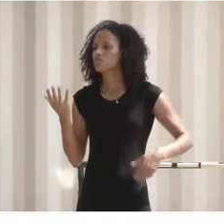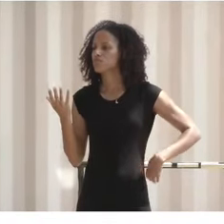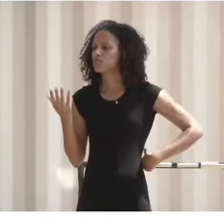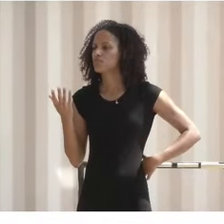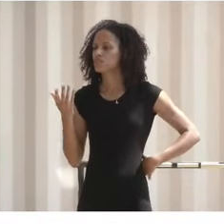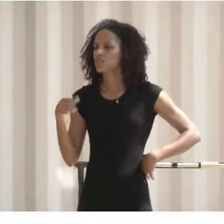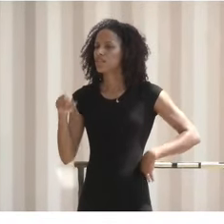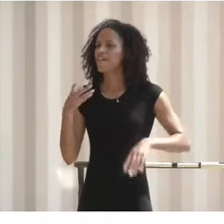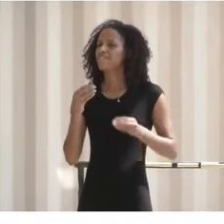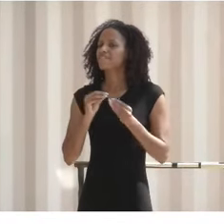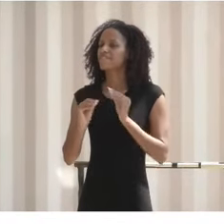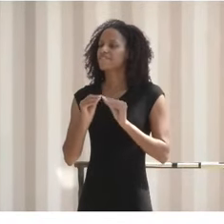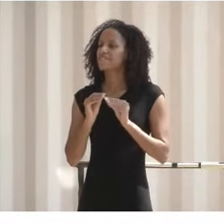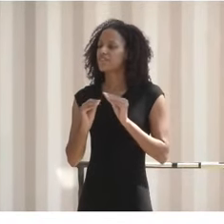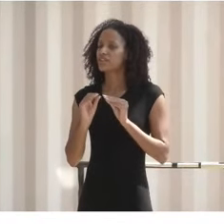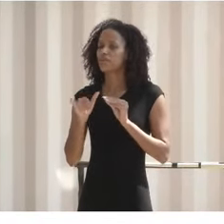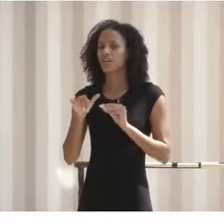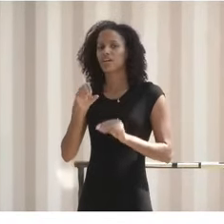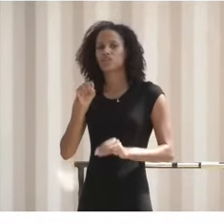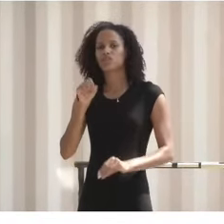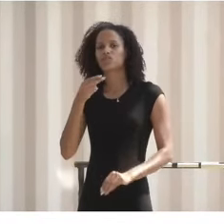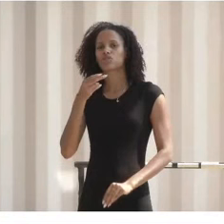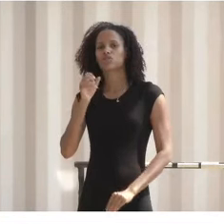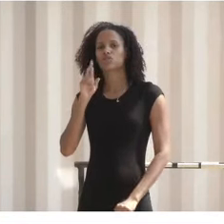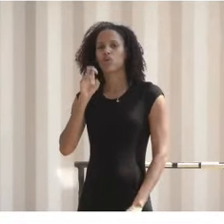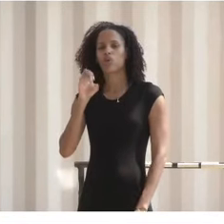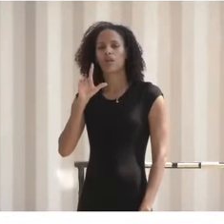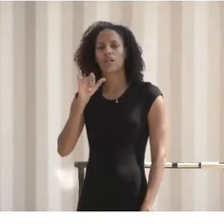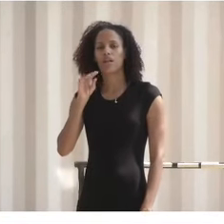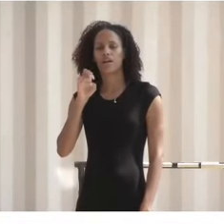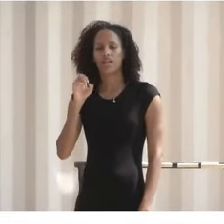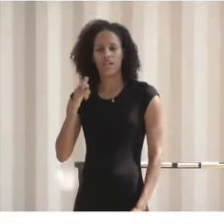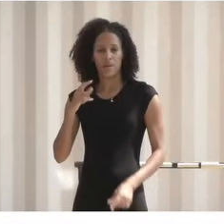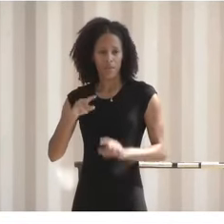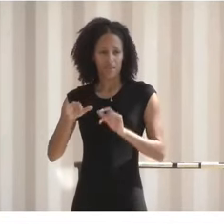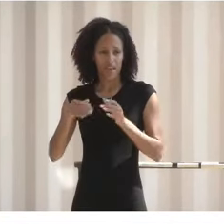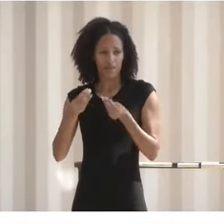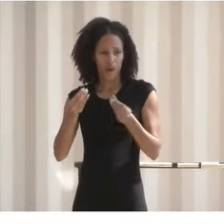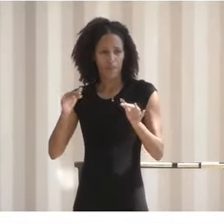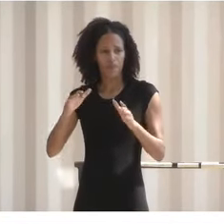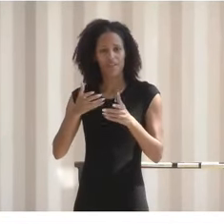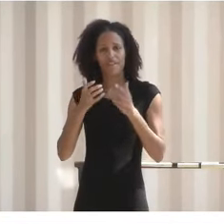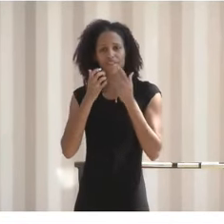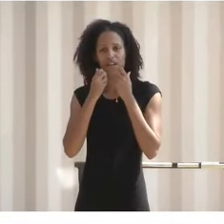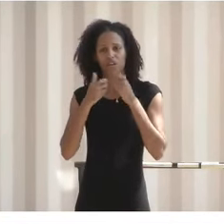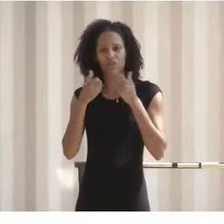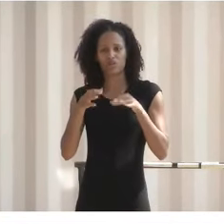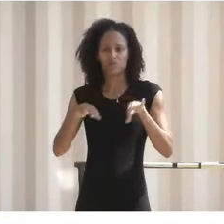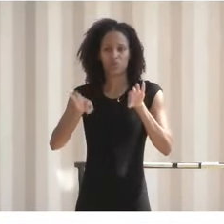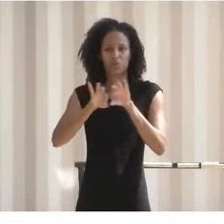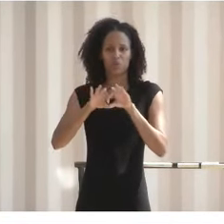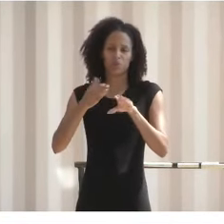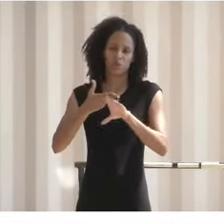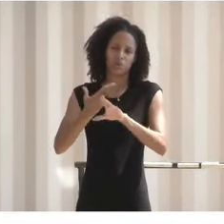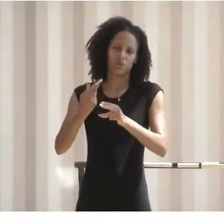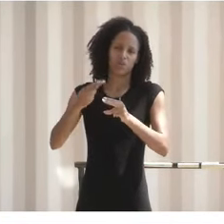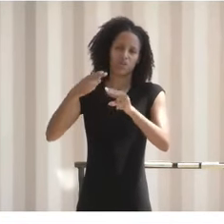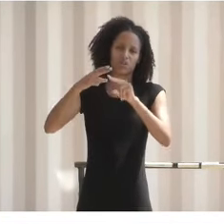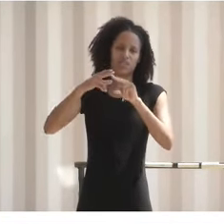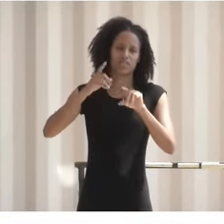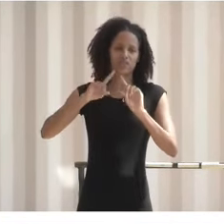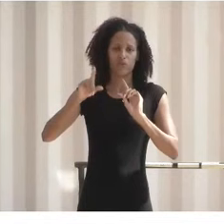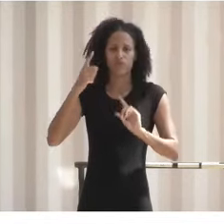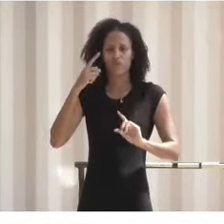they fix up the shoreline. They're going to make the property valuable, and the property valuable means that the people,